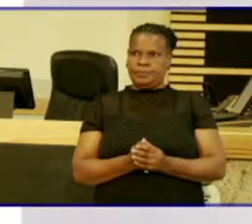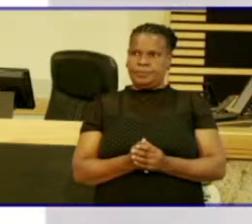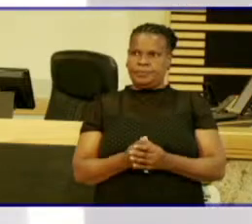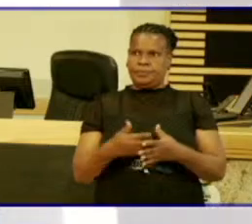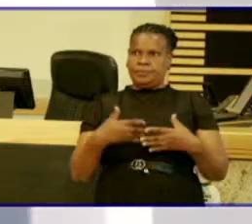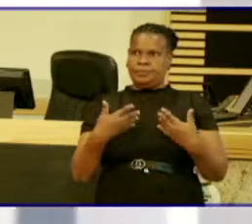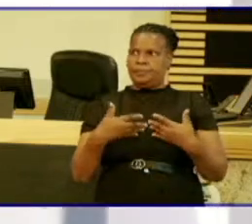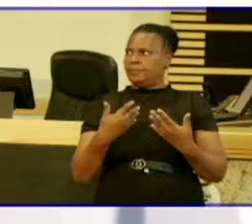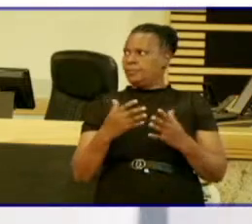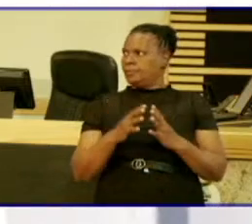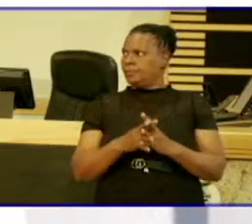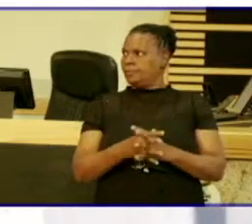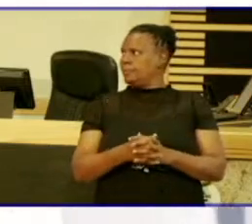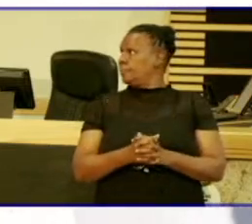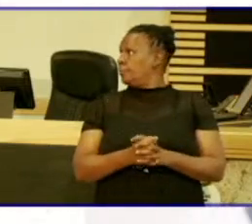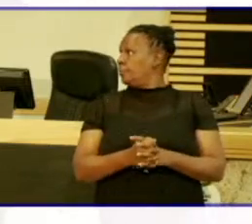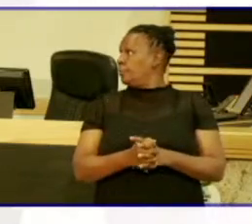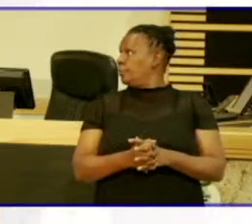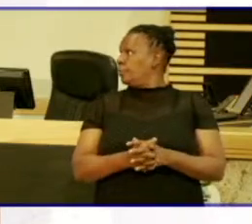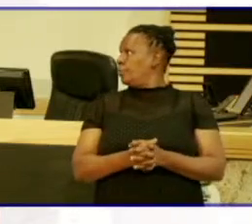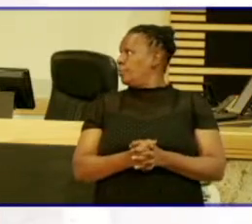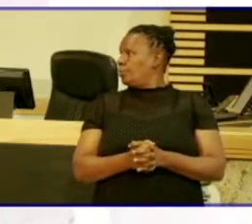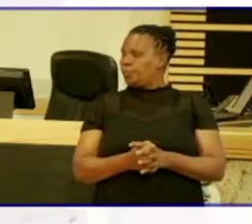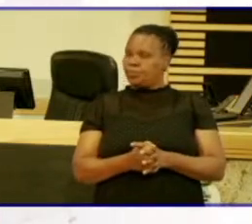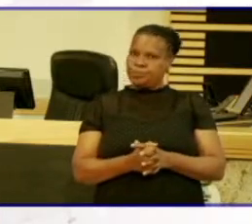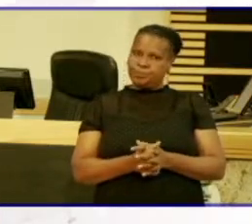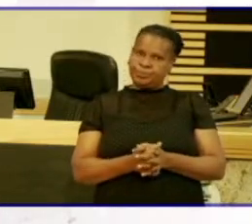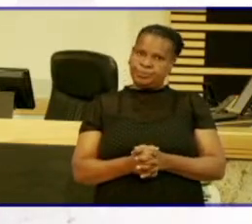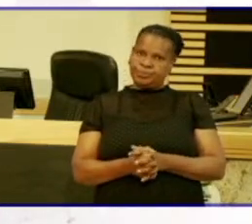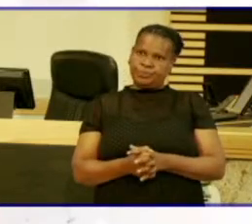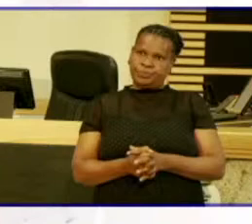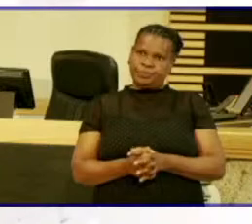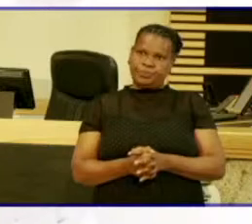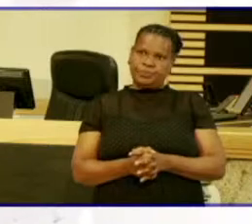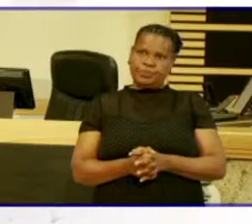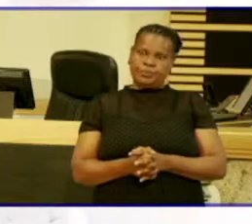There's the clapping, Premier, from the house virtually.